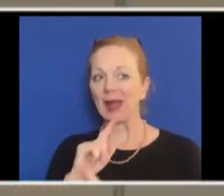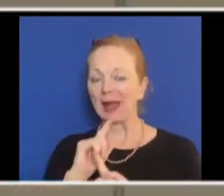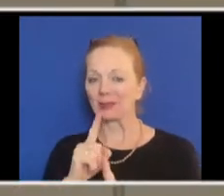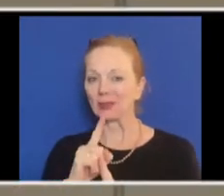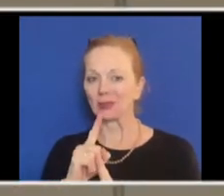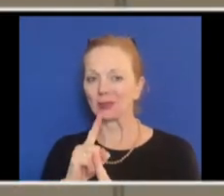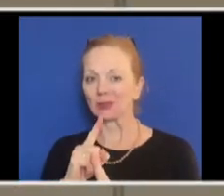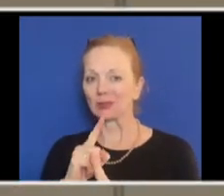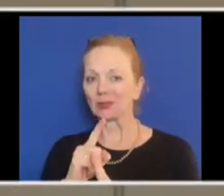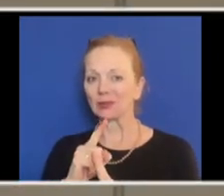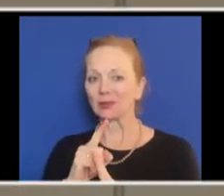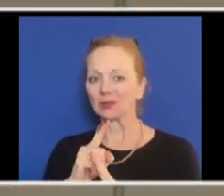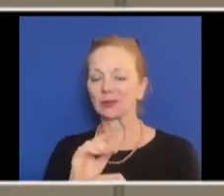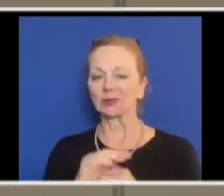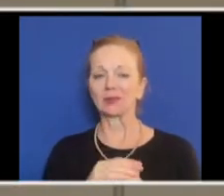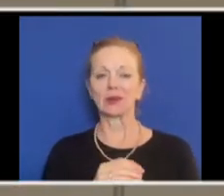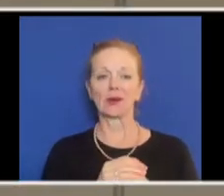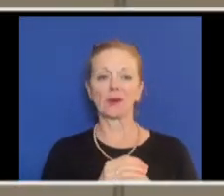right